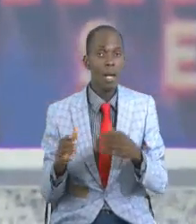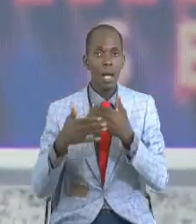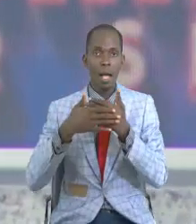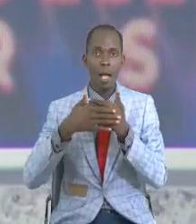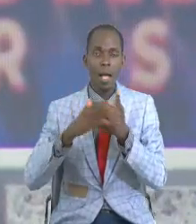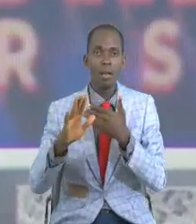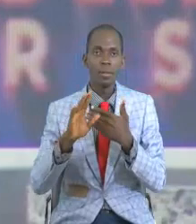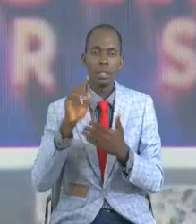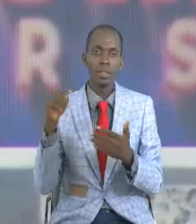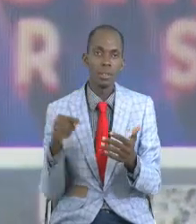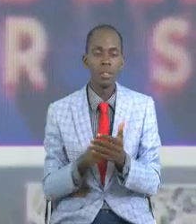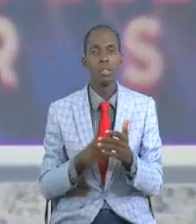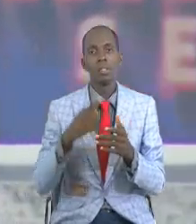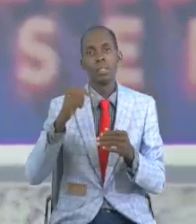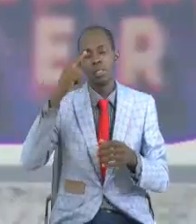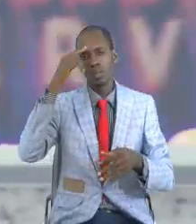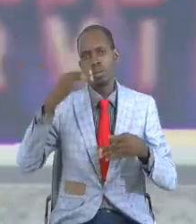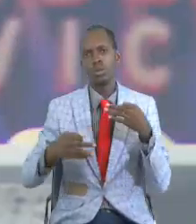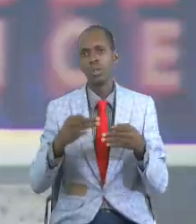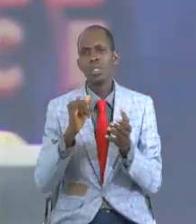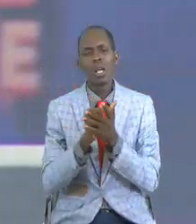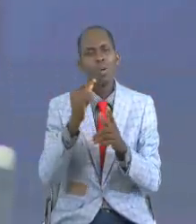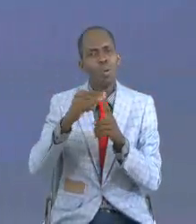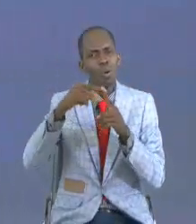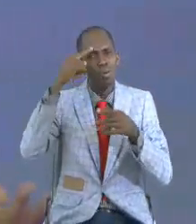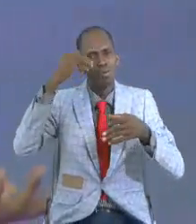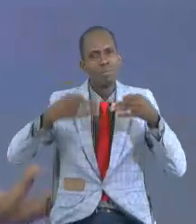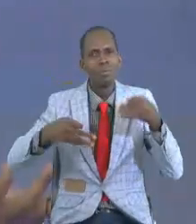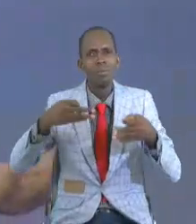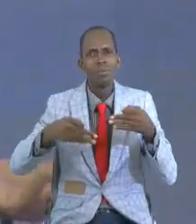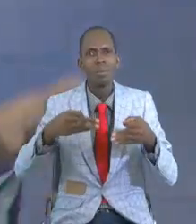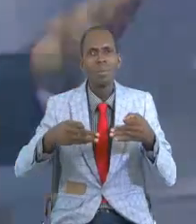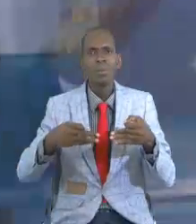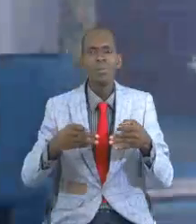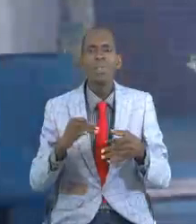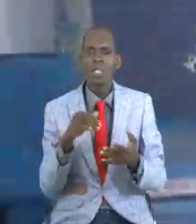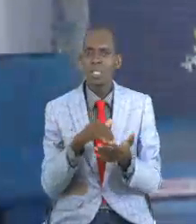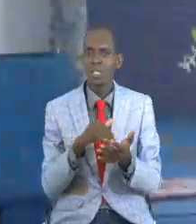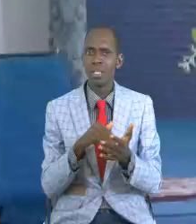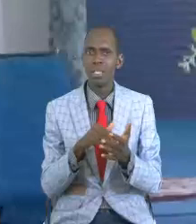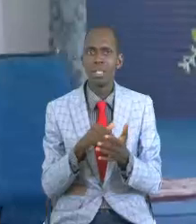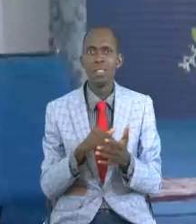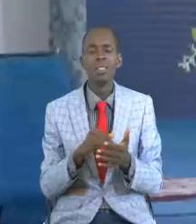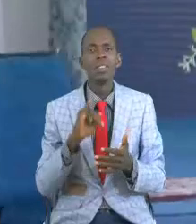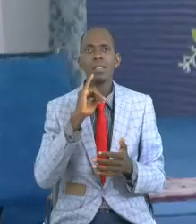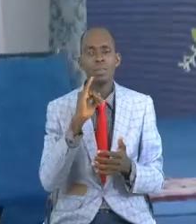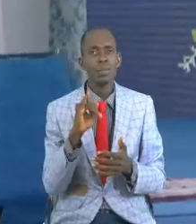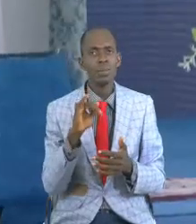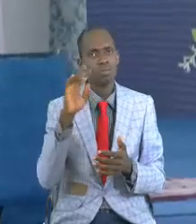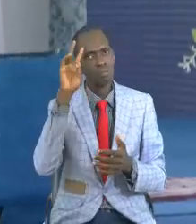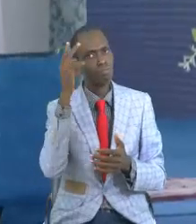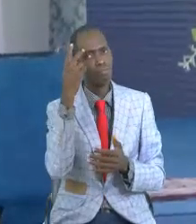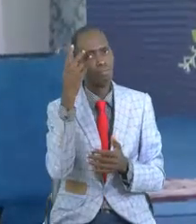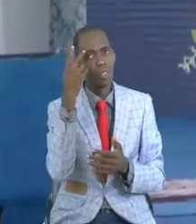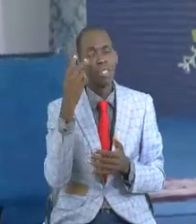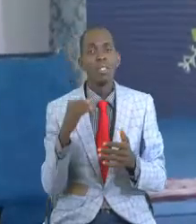the judgment. Now, that word judgment is, again, you have to understand, he doesn't